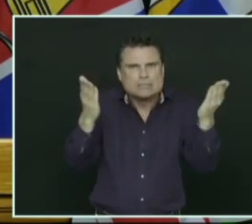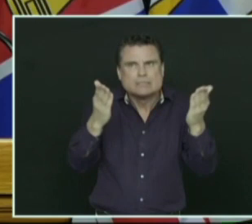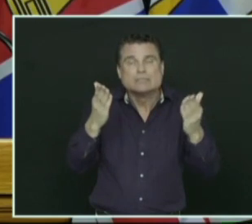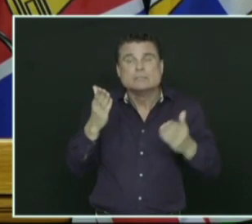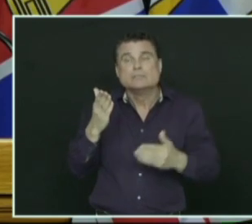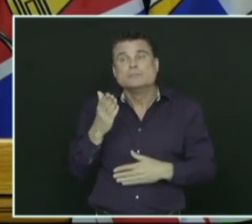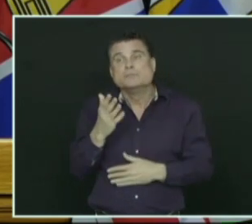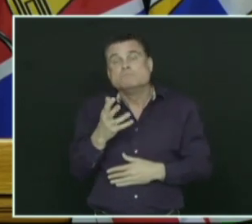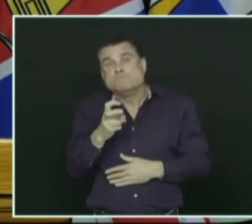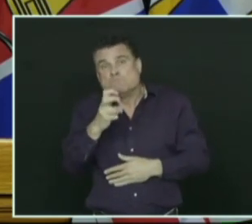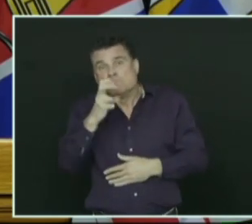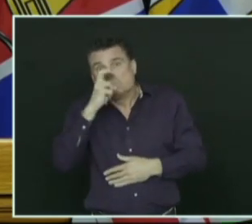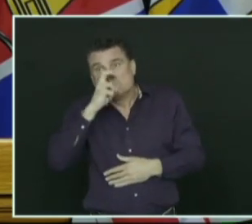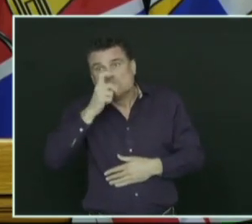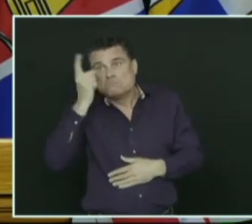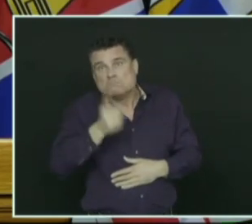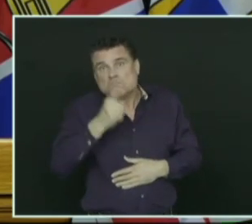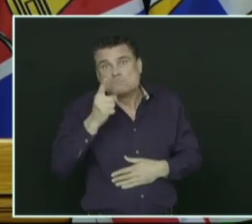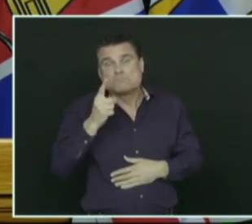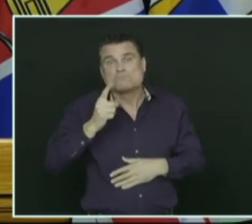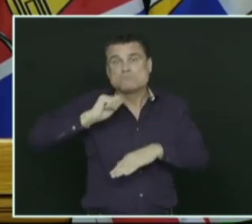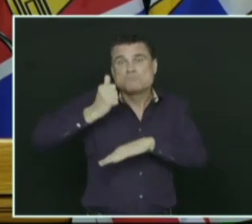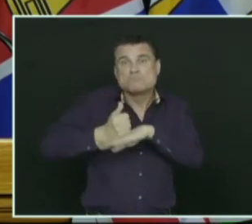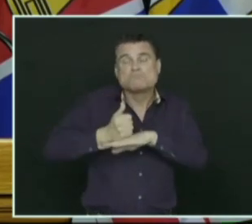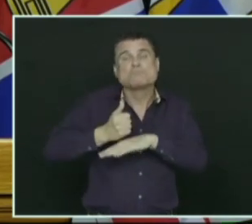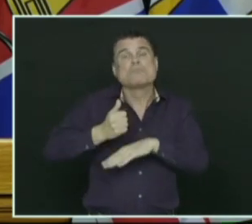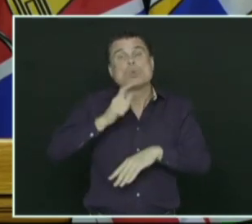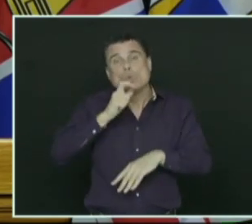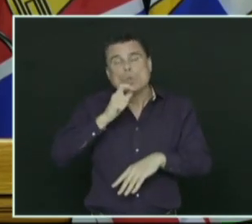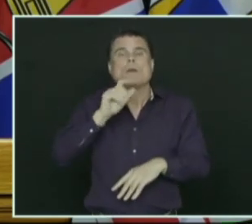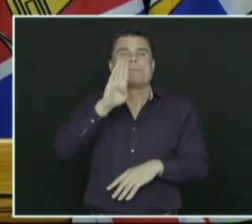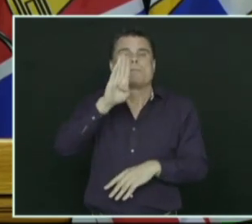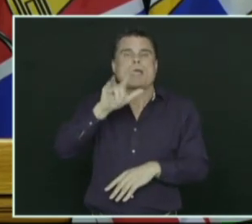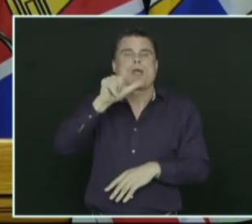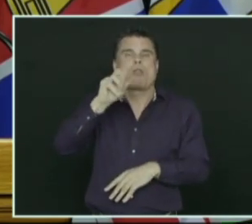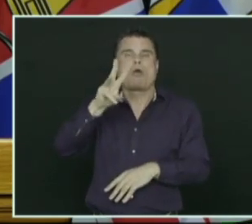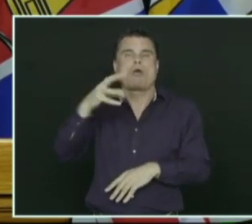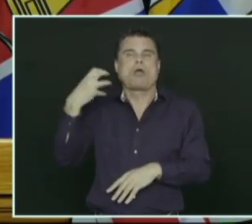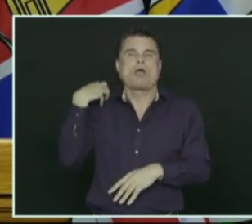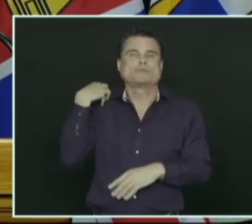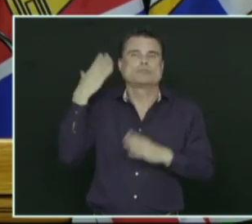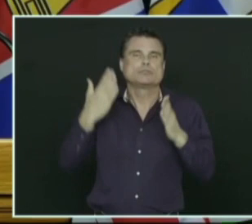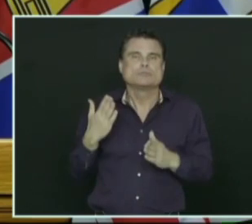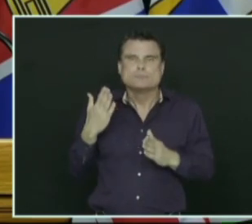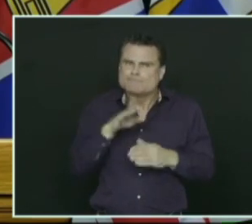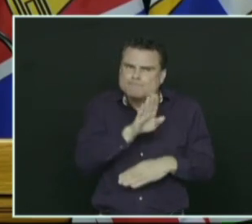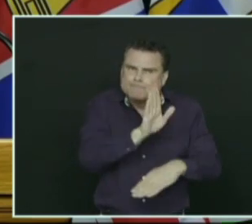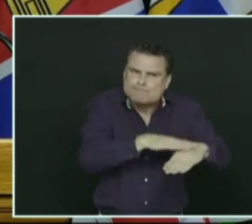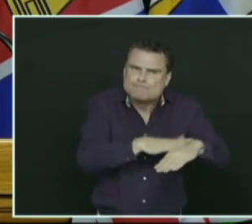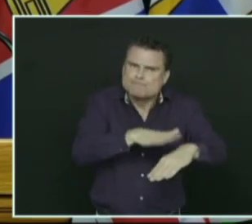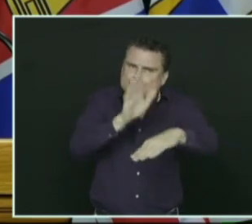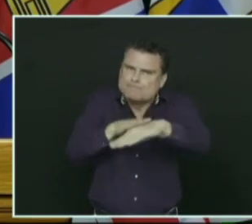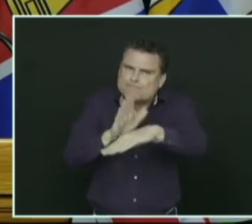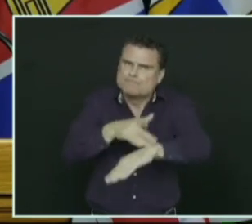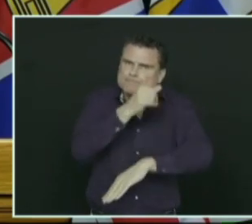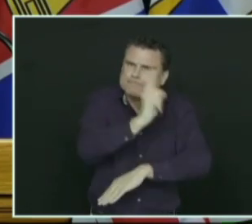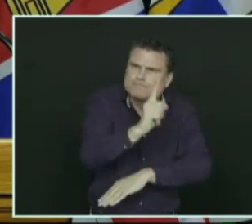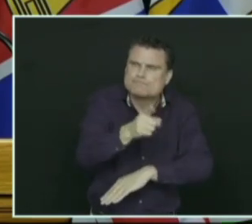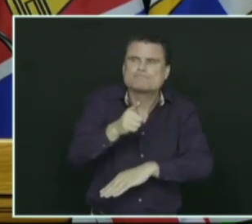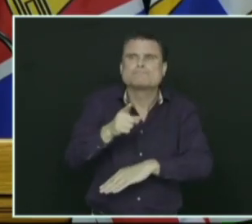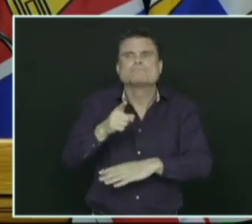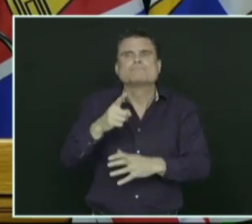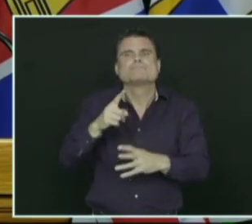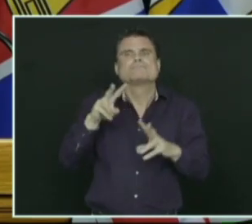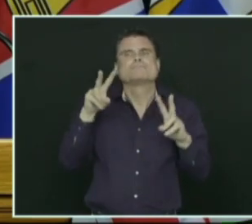preventive measures. And part of the important part of the preventive measures is assessing healthcare workers every day for screening